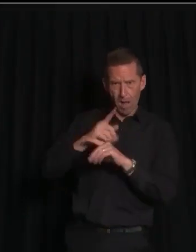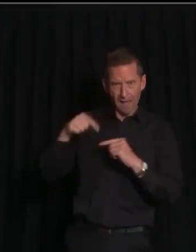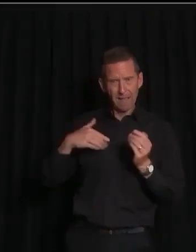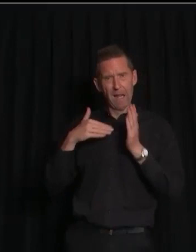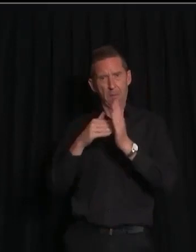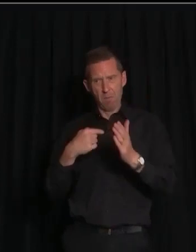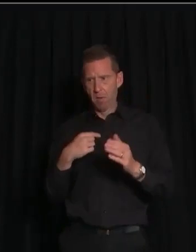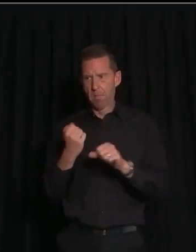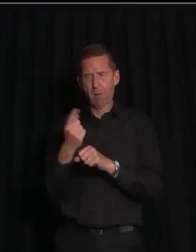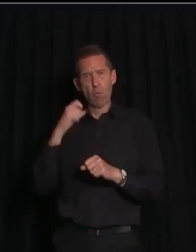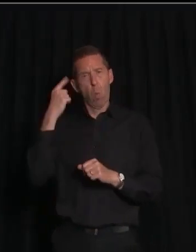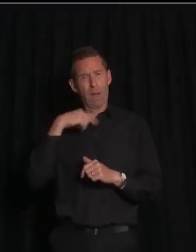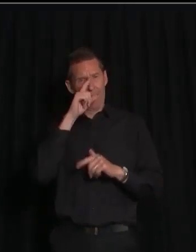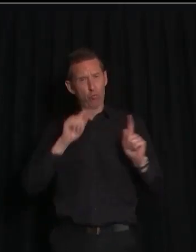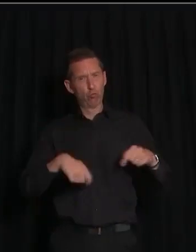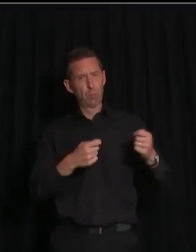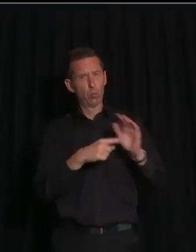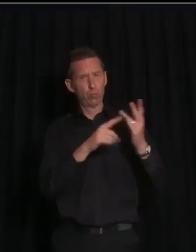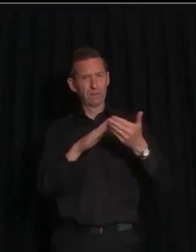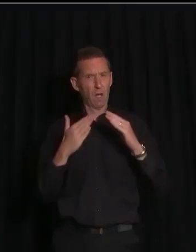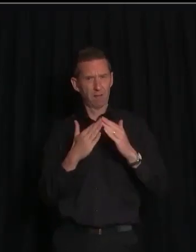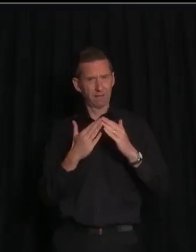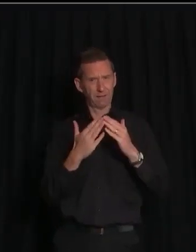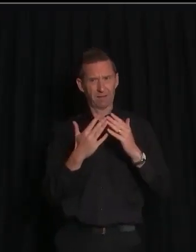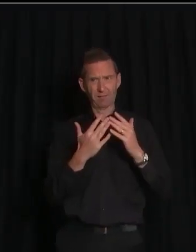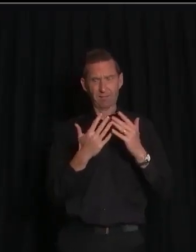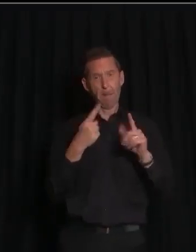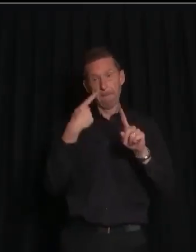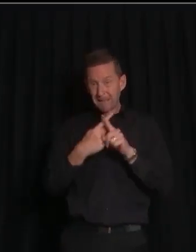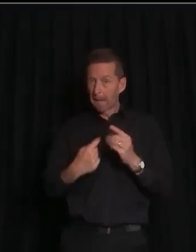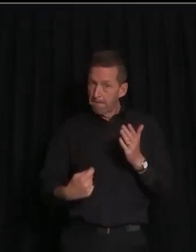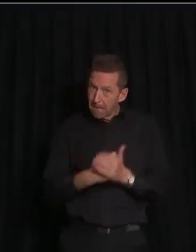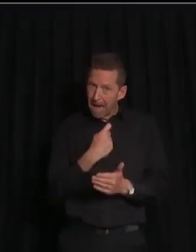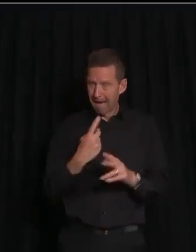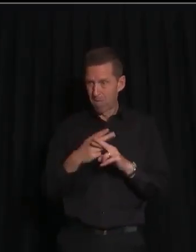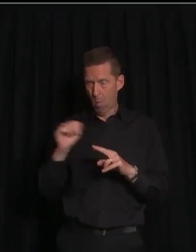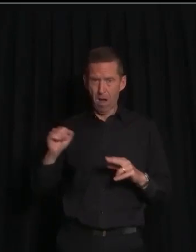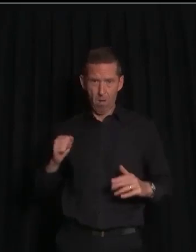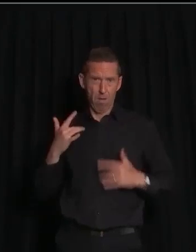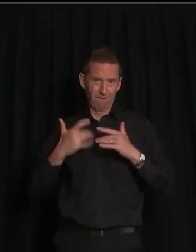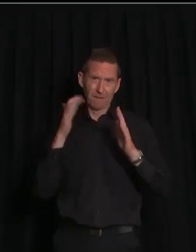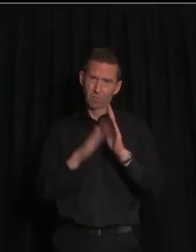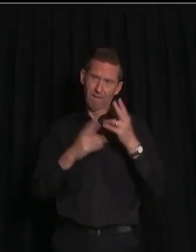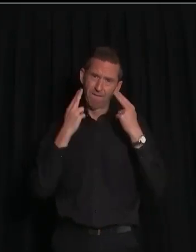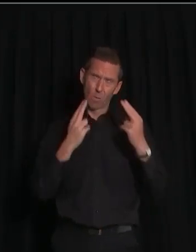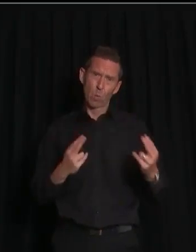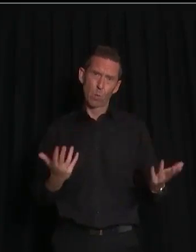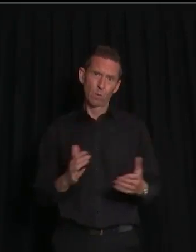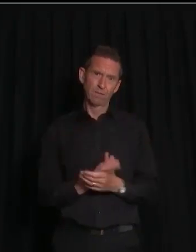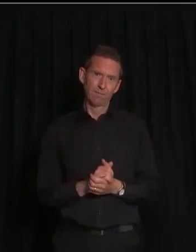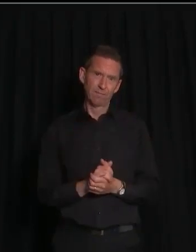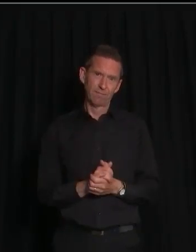to contribute, all of us in our own way, and then paying us for our lived experience, of course.